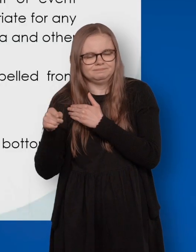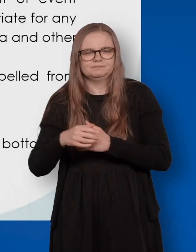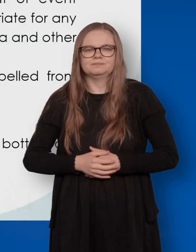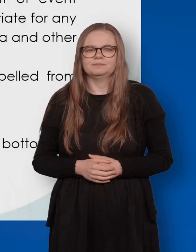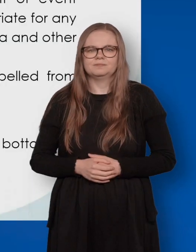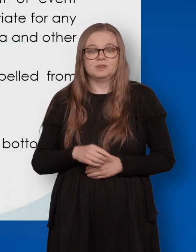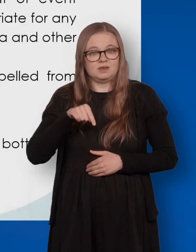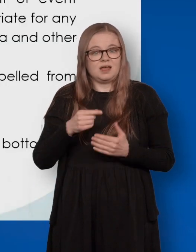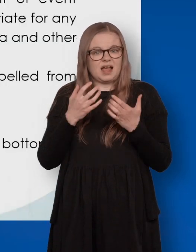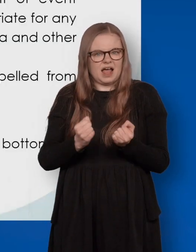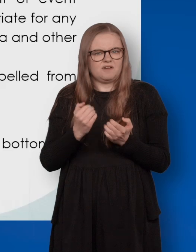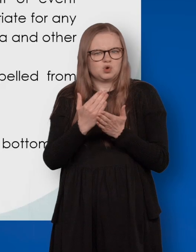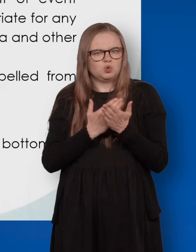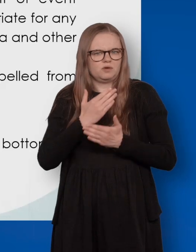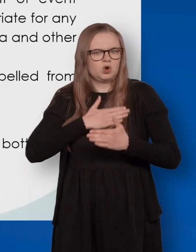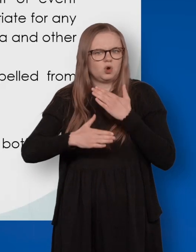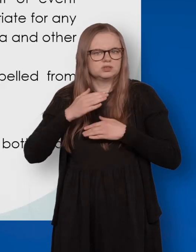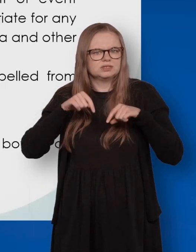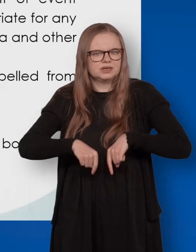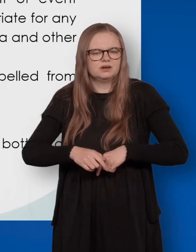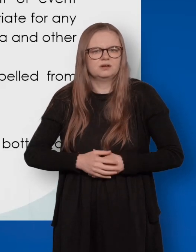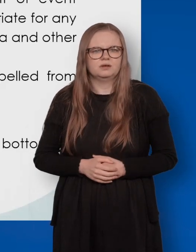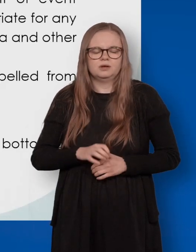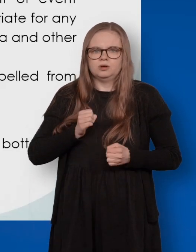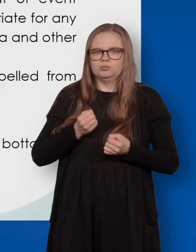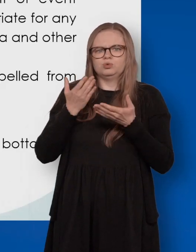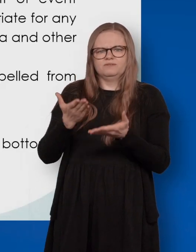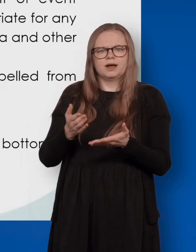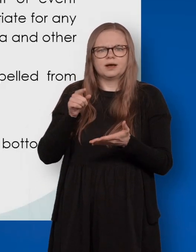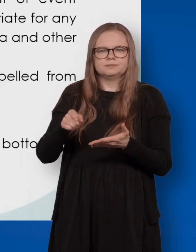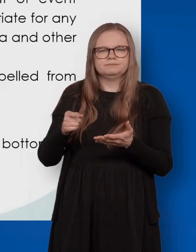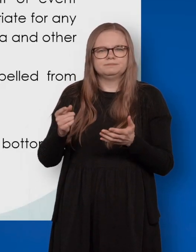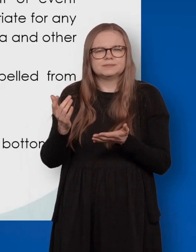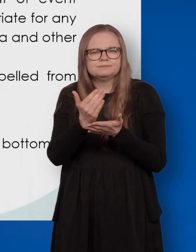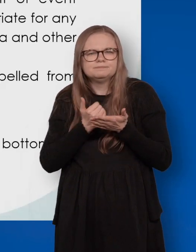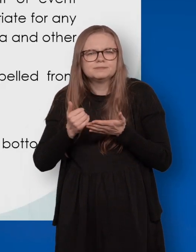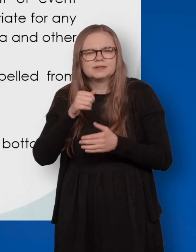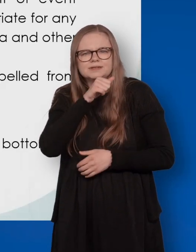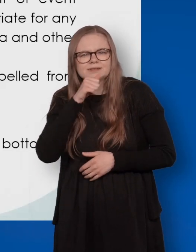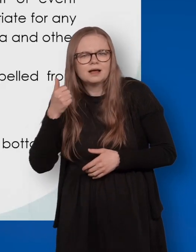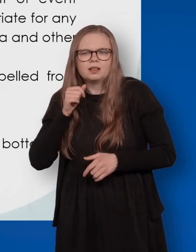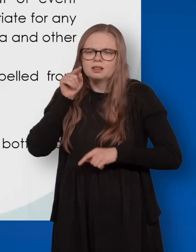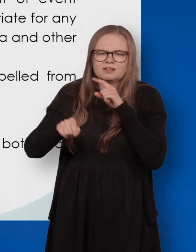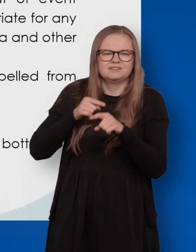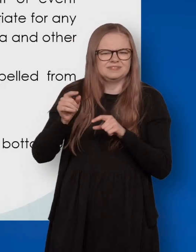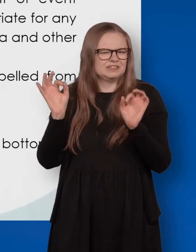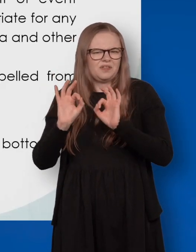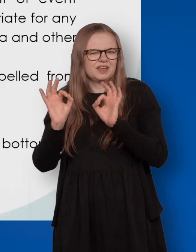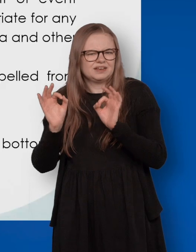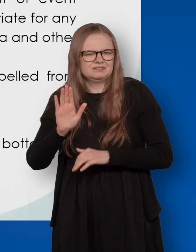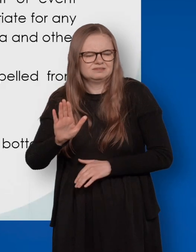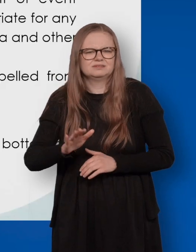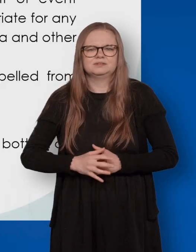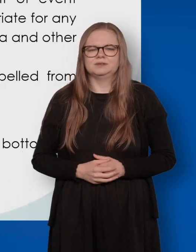EDICa has a code of conduct. We provide a harassment-free experience for everyone, regardless of any